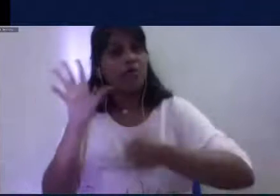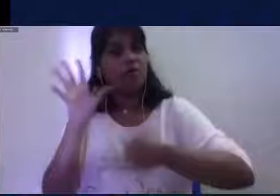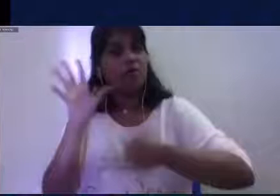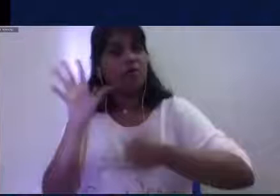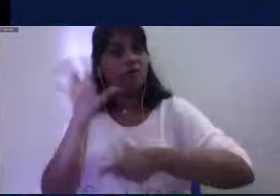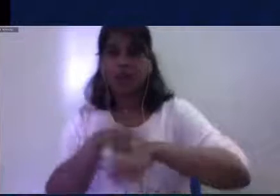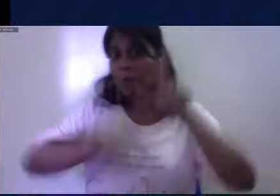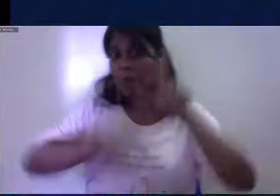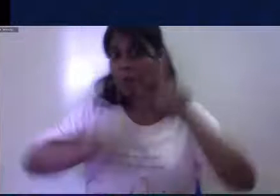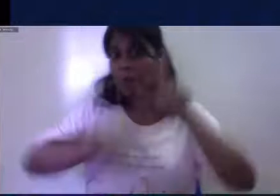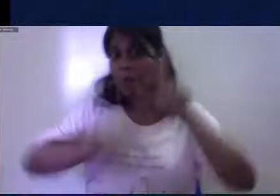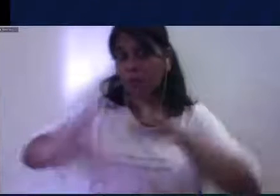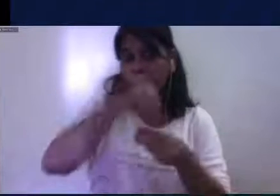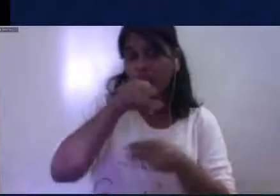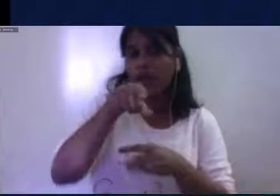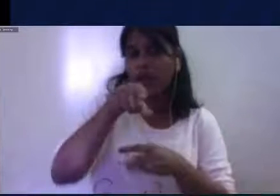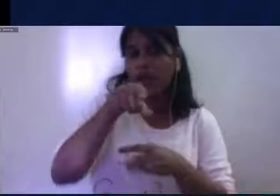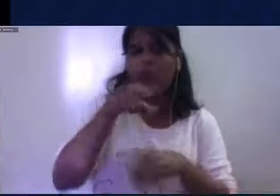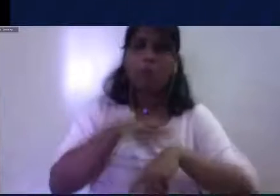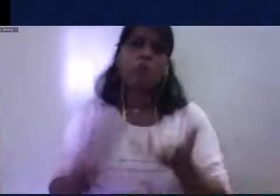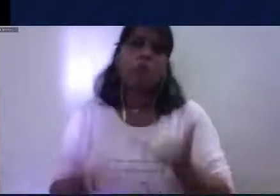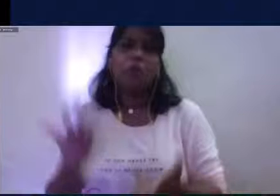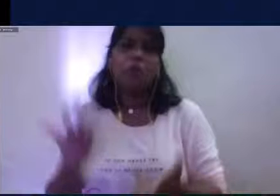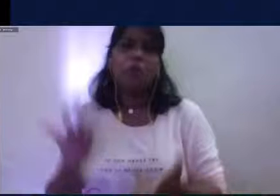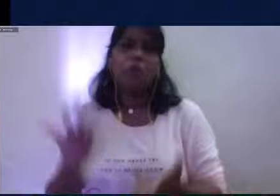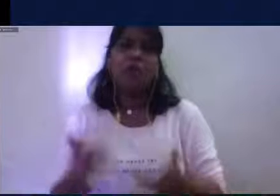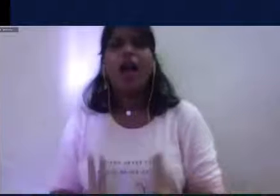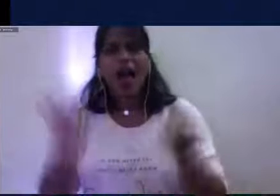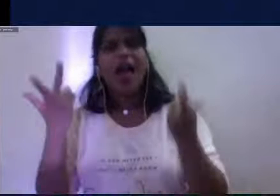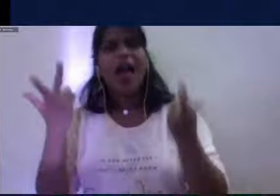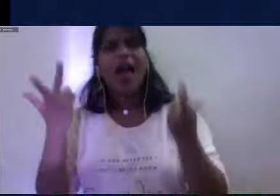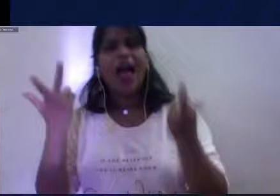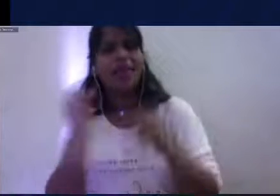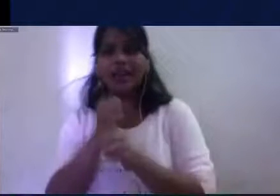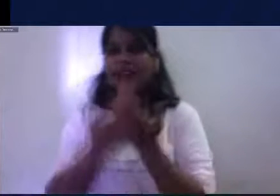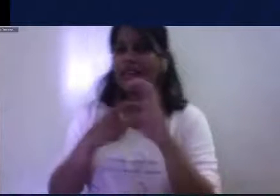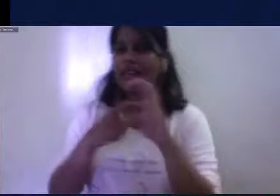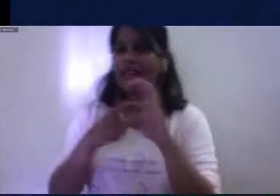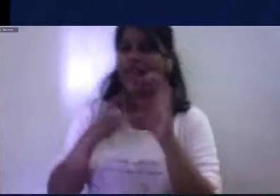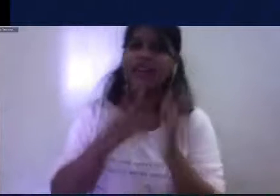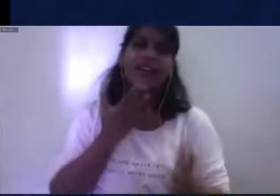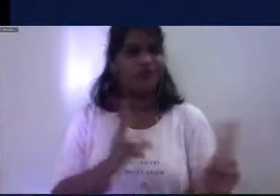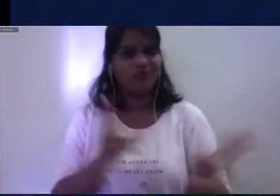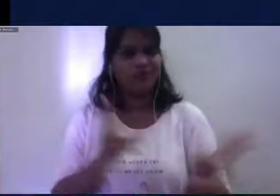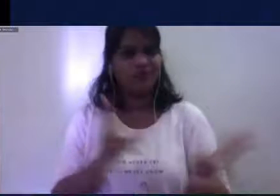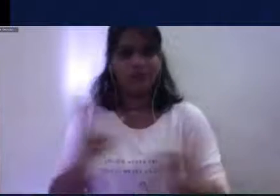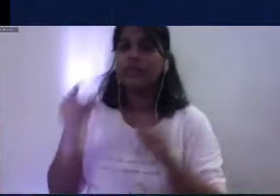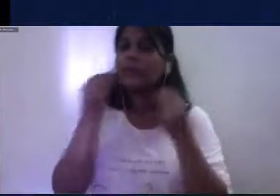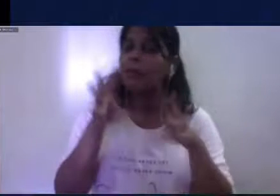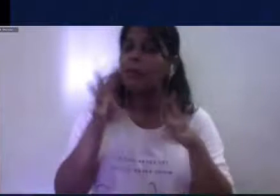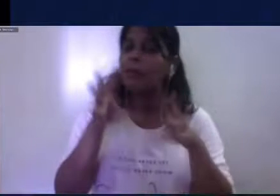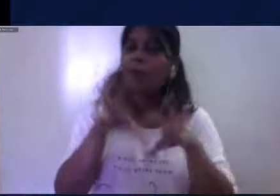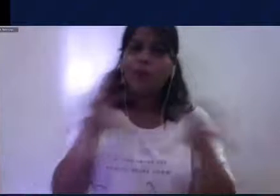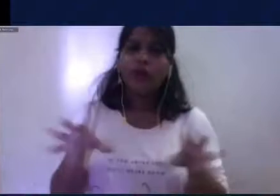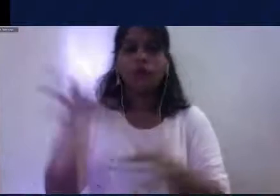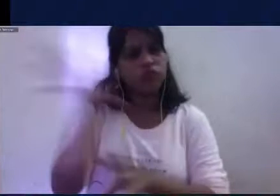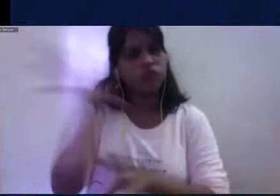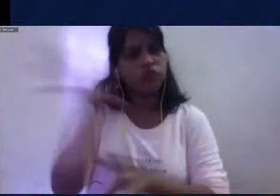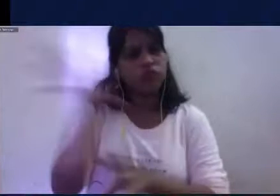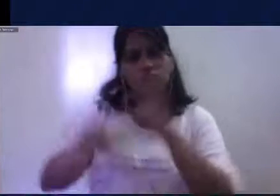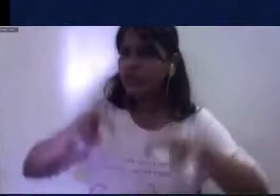programmed, the wristband would vibrate and a bluish green LED would glow on it. Simple product, captures the